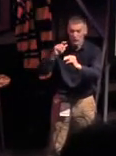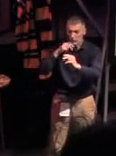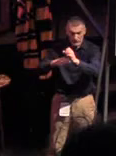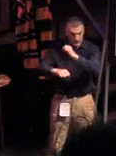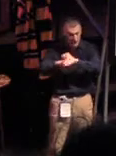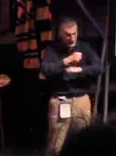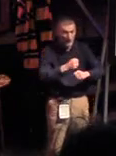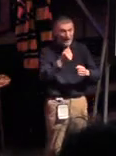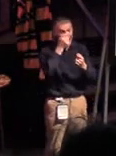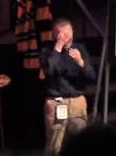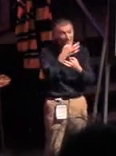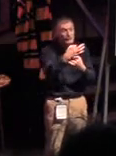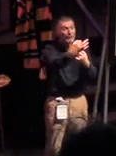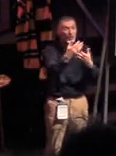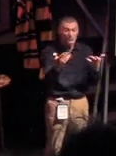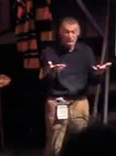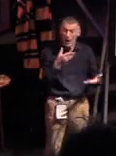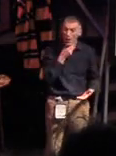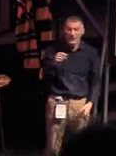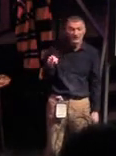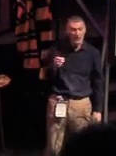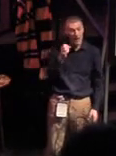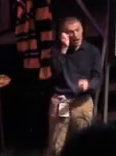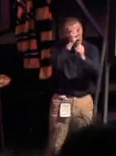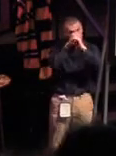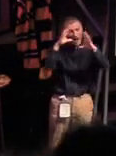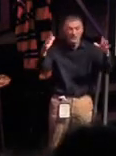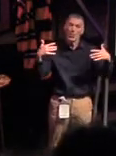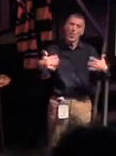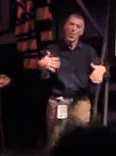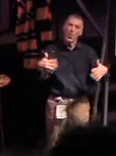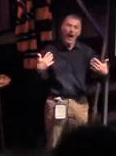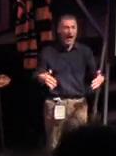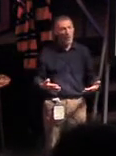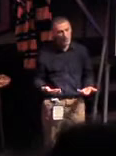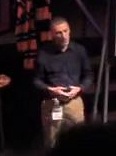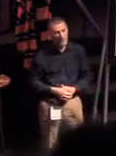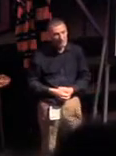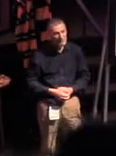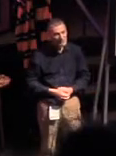inspiration, then wouldn't it be a great place, so this country?